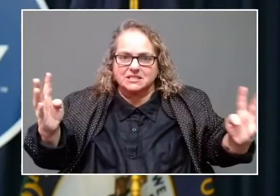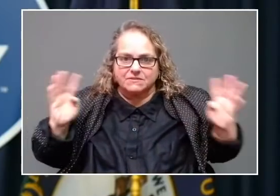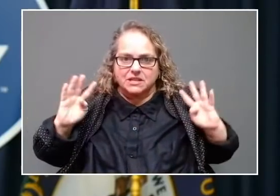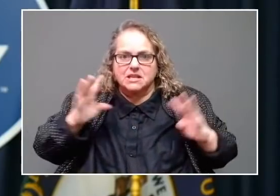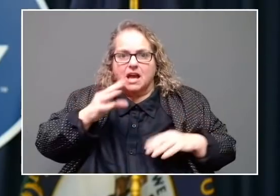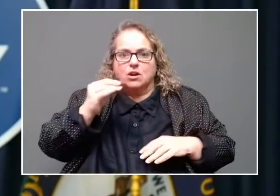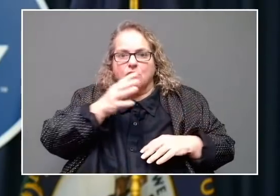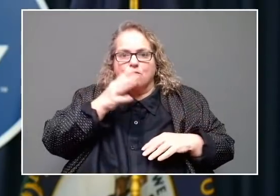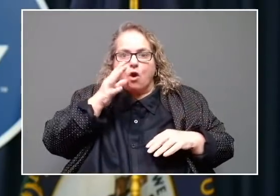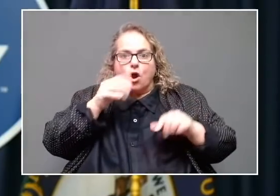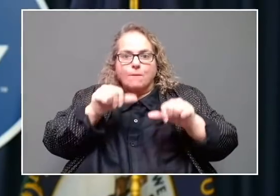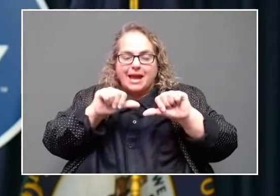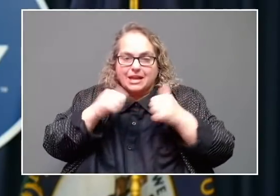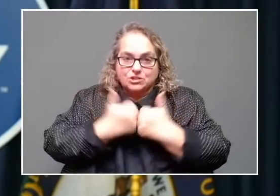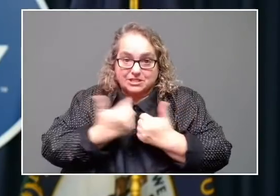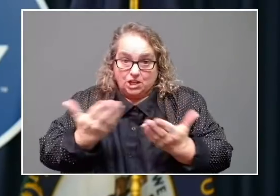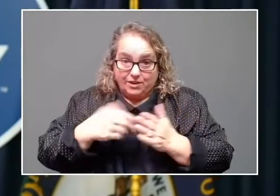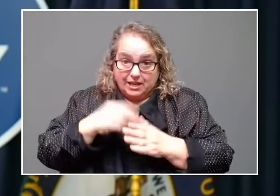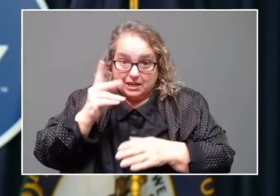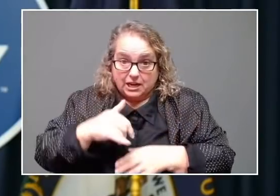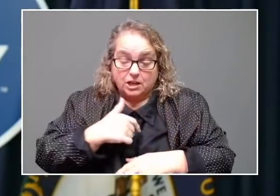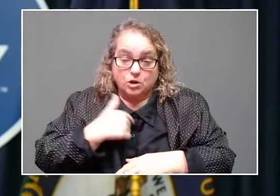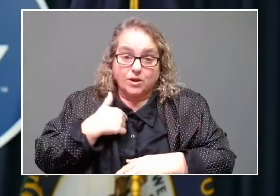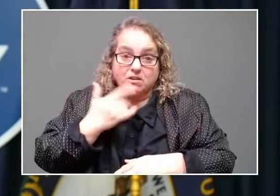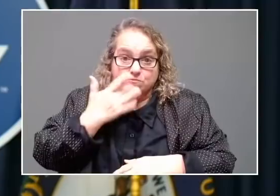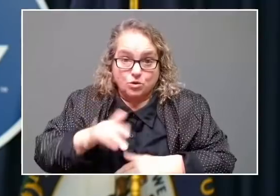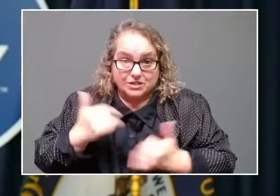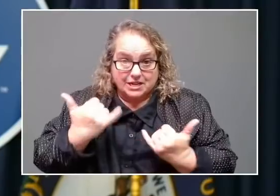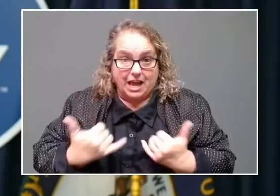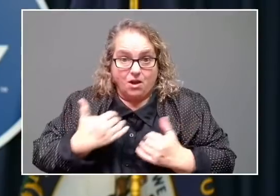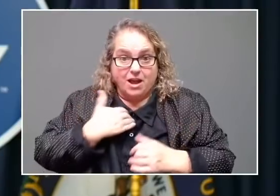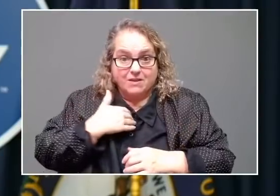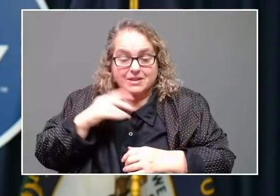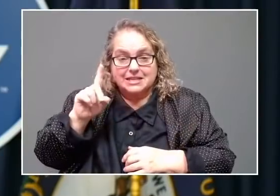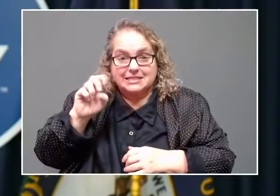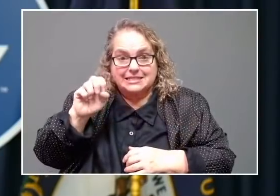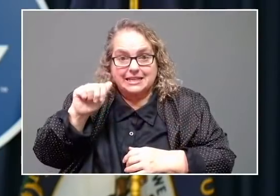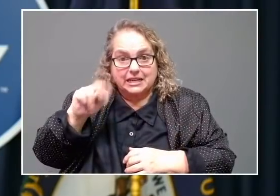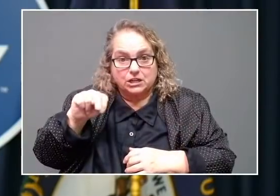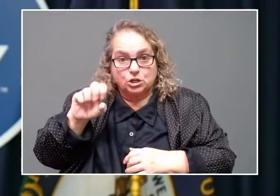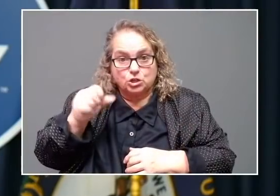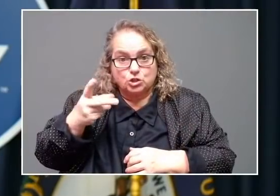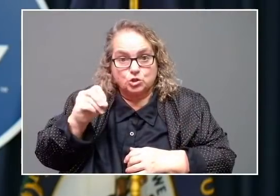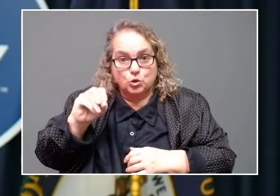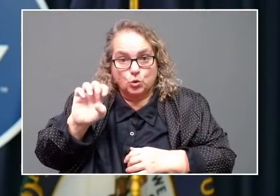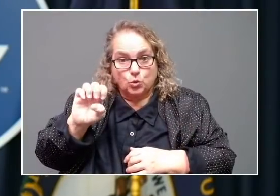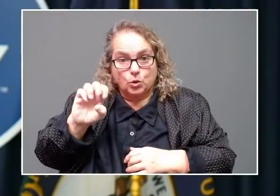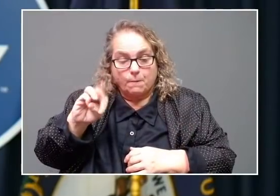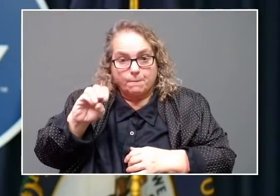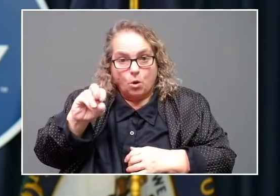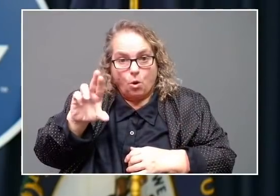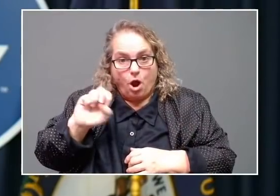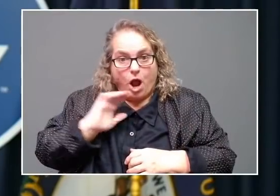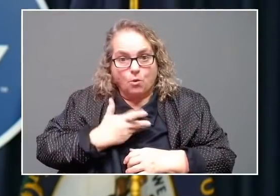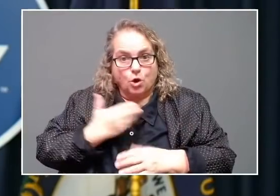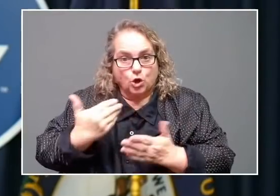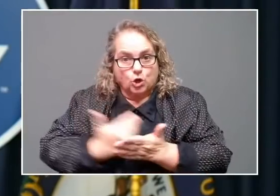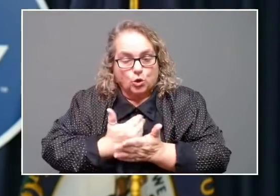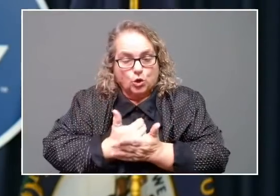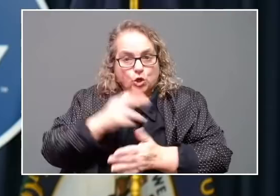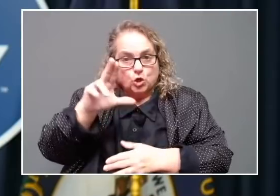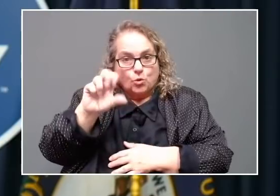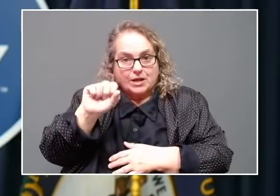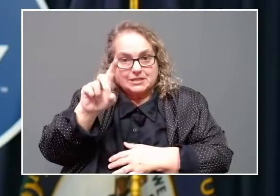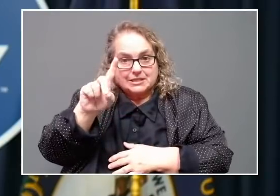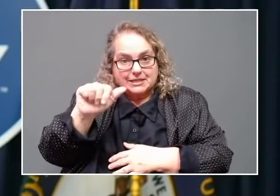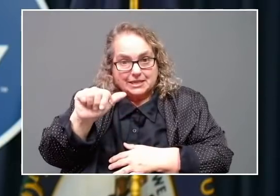in Kentucky, we are very fortunate to now have Dean Shamor as our new USDA Farm Agency State Director. So Dean